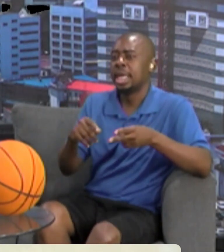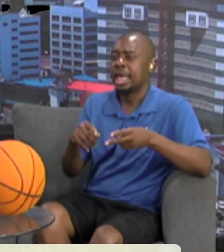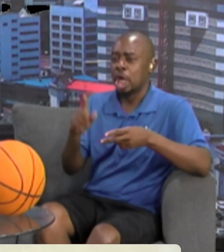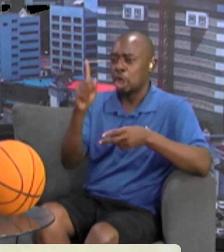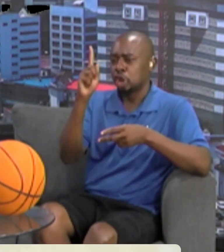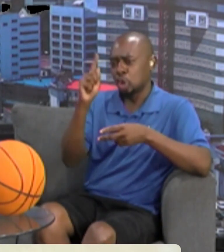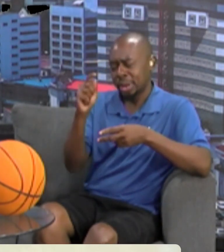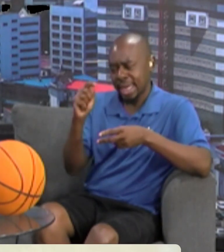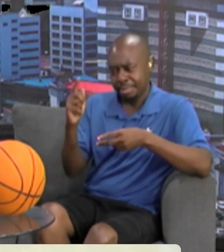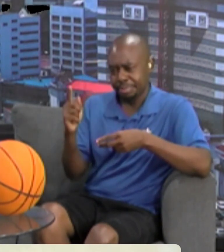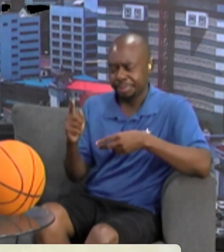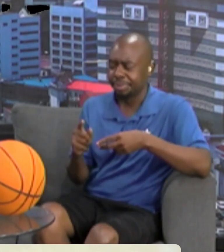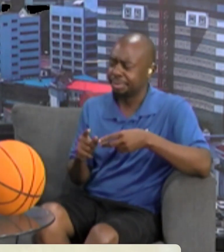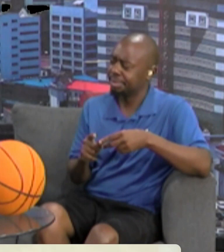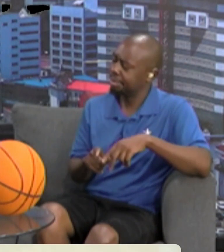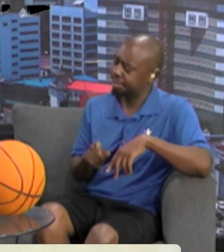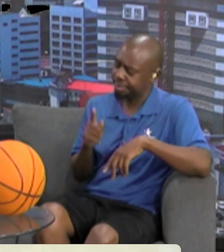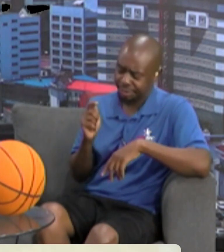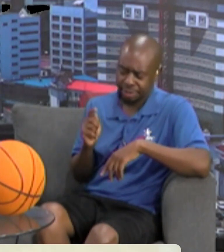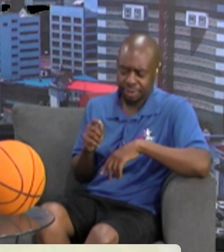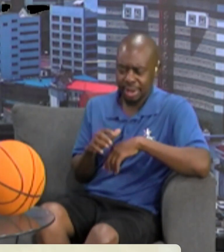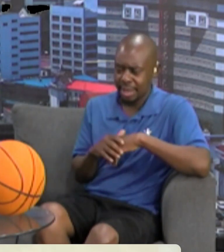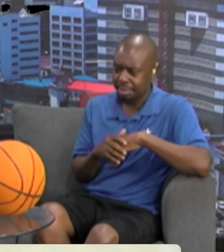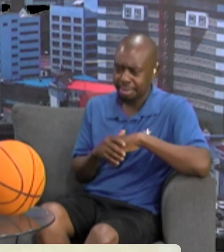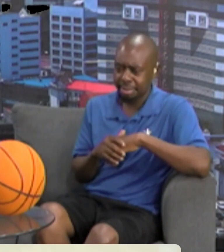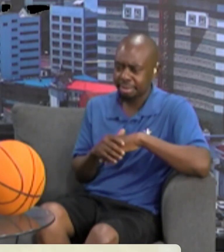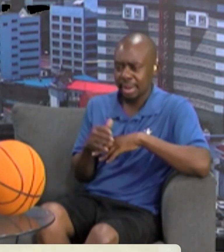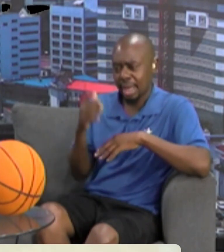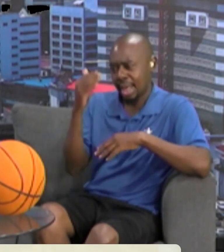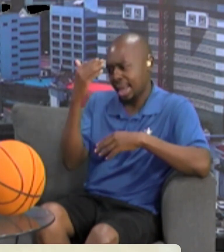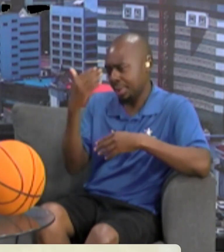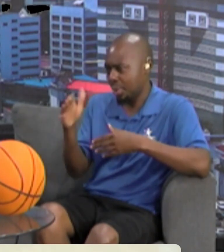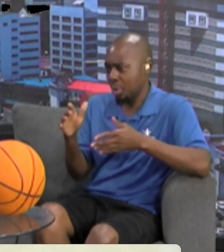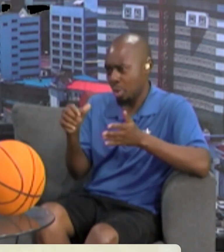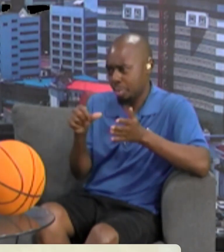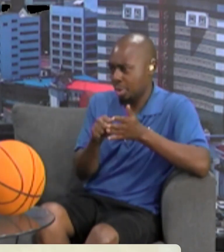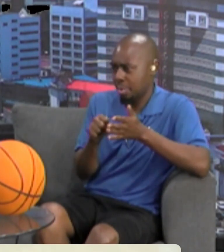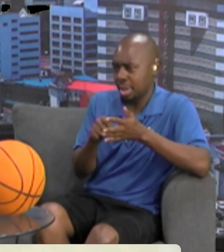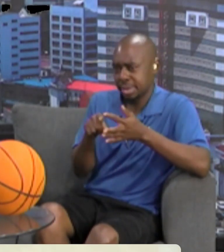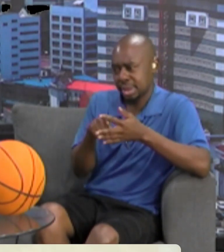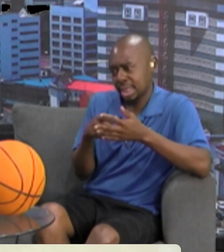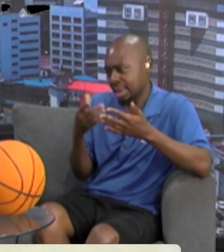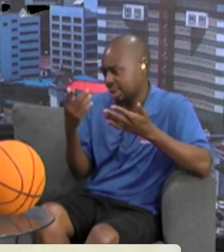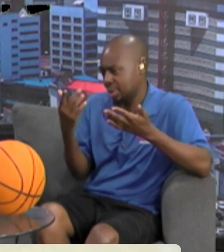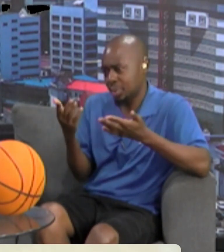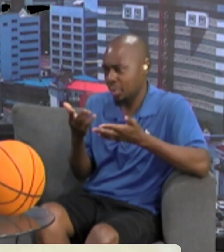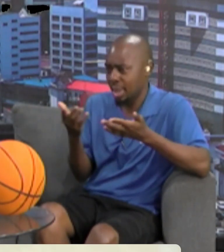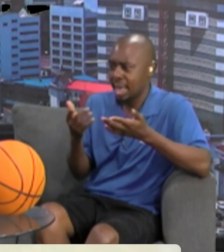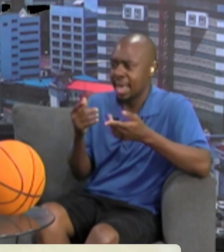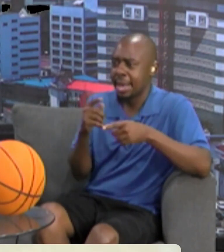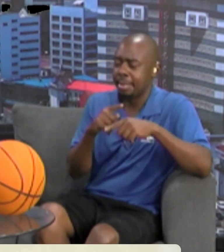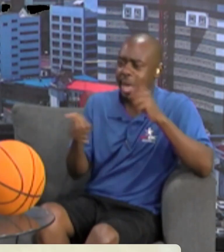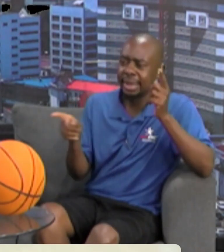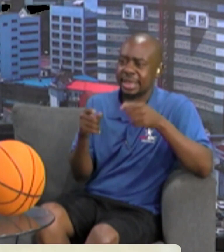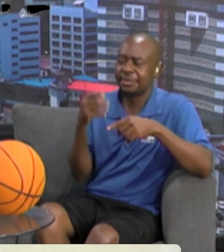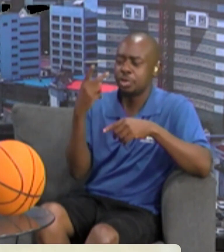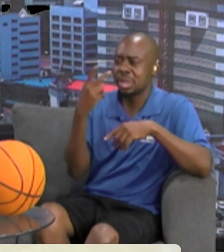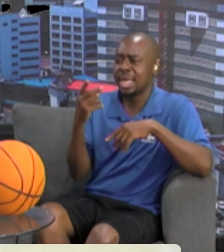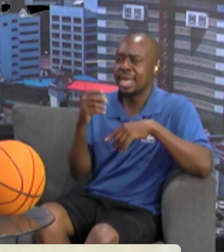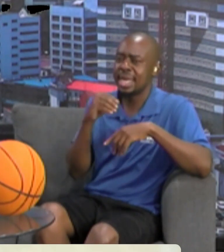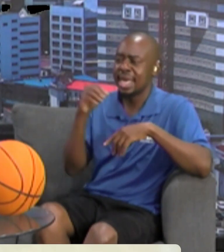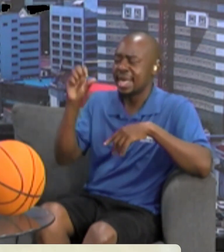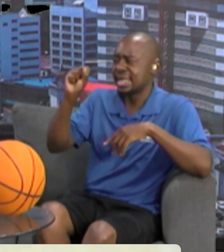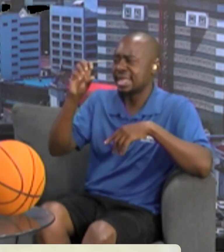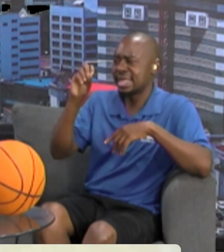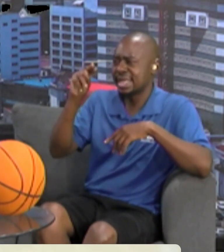Secondly, on Tottenham now, I believe Tottenham, I don't know where the problem started. I can't really